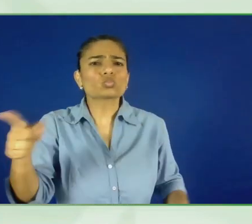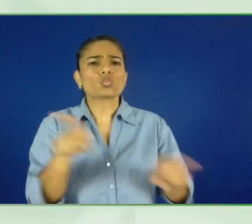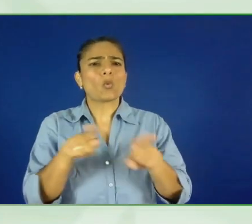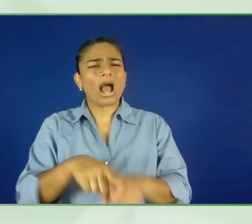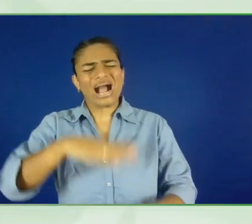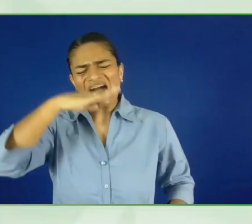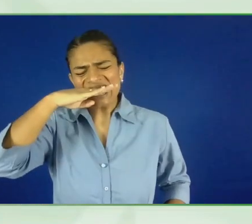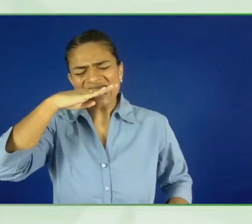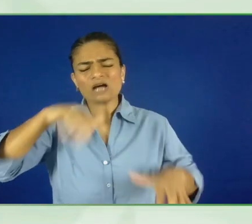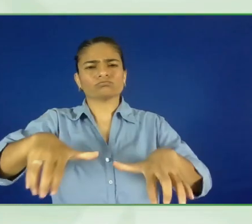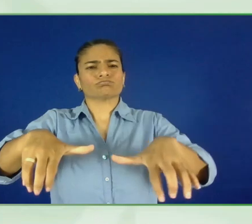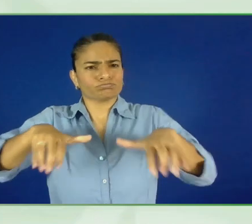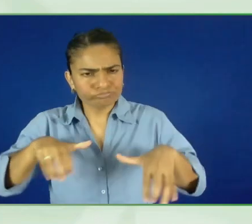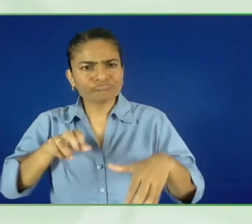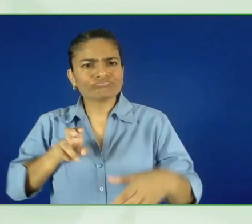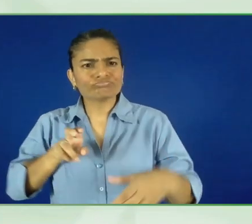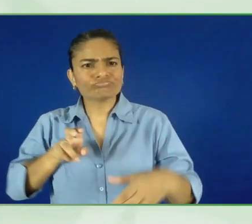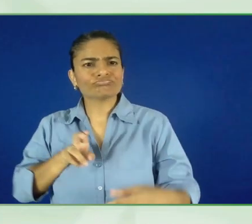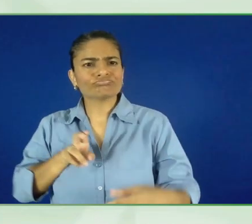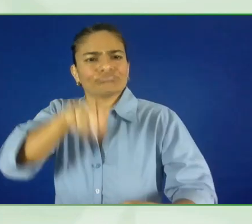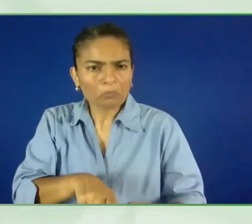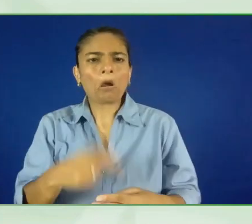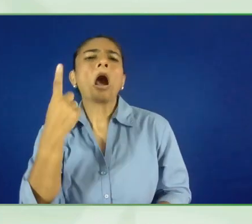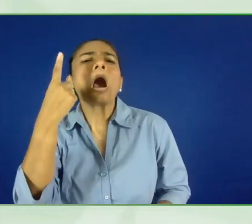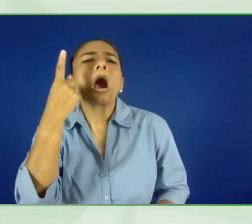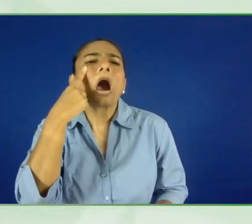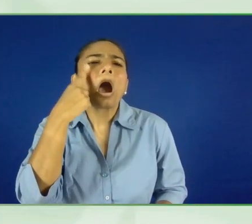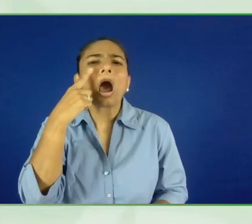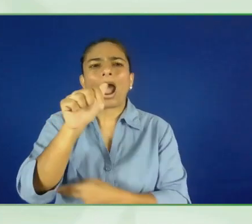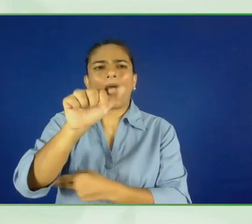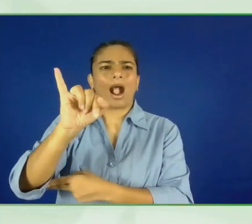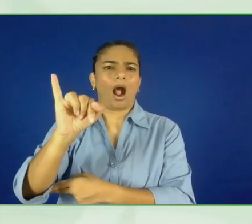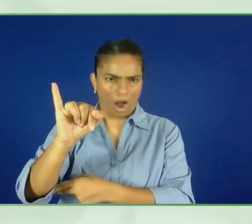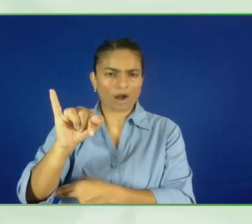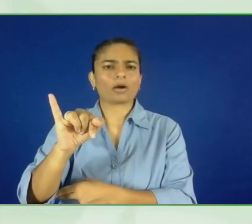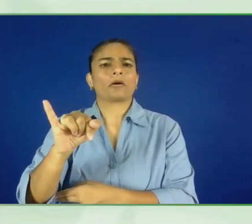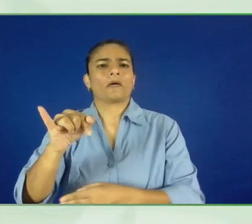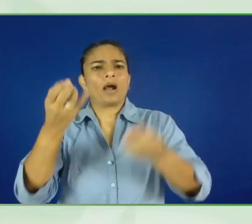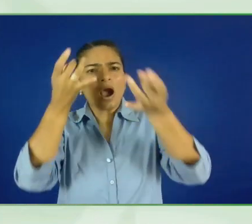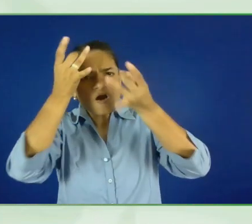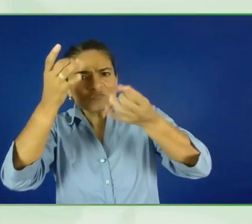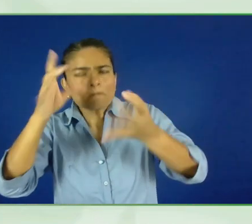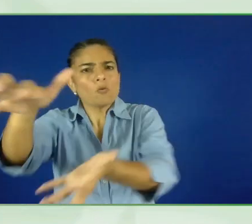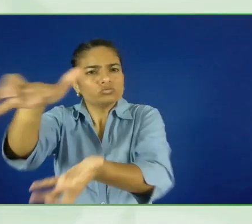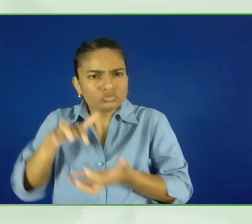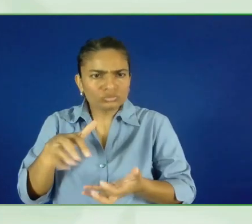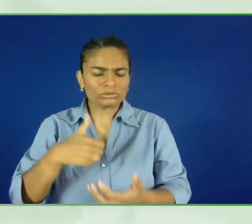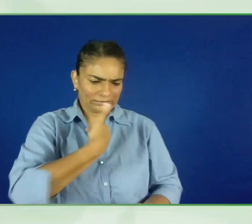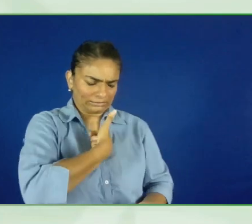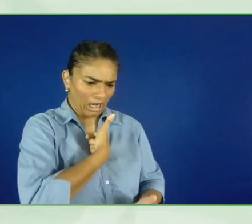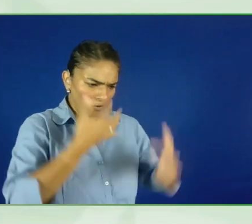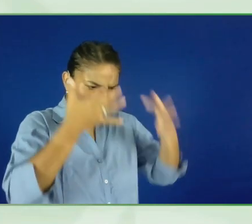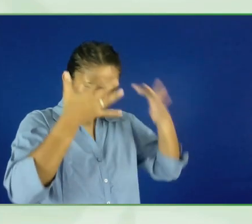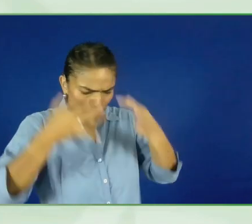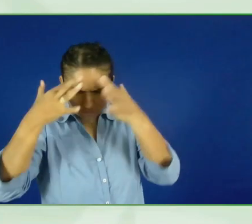make an informed decision why not to do it. This is what this session is for. We are not here to ignore the challenges and pitfalls.